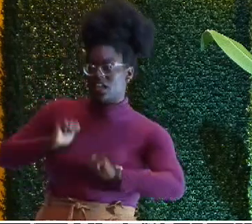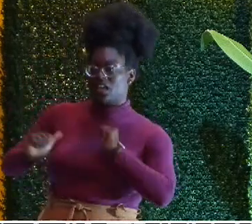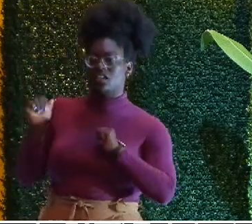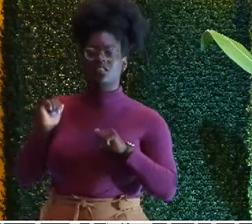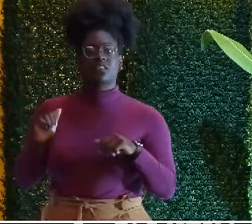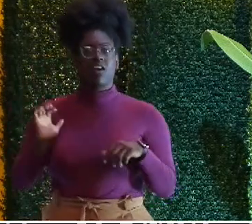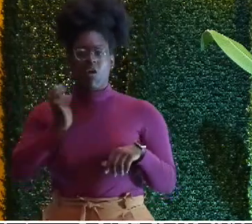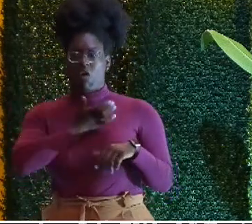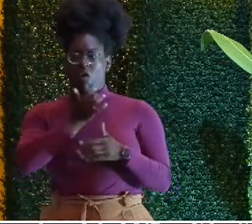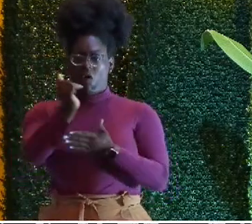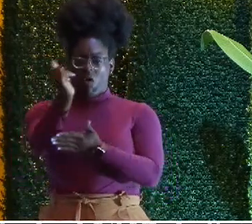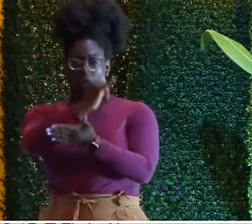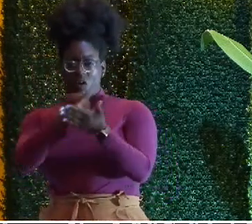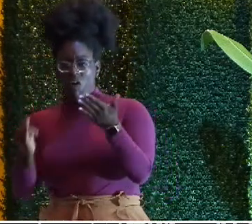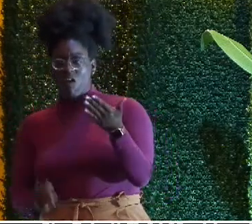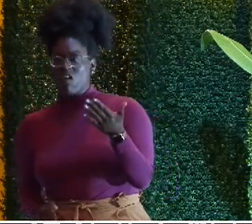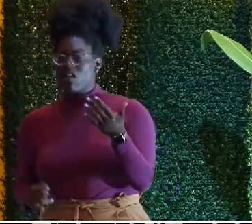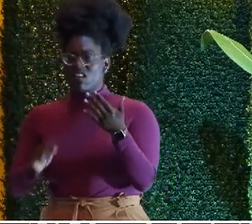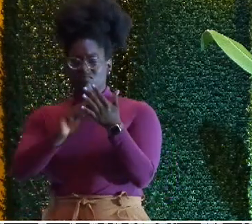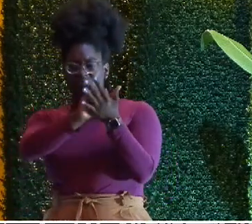world and chasing your dreams,